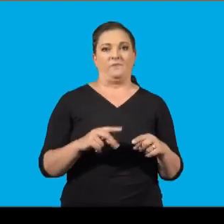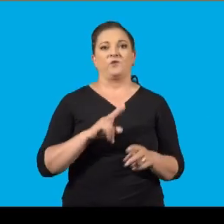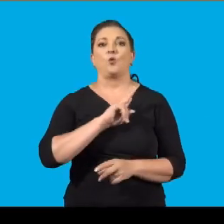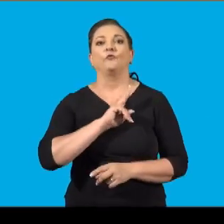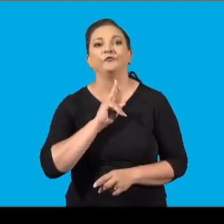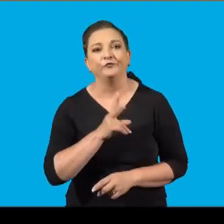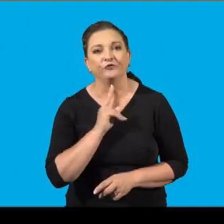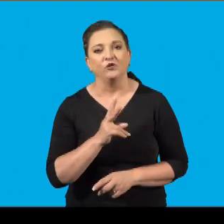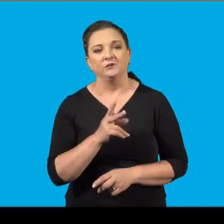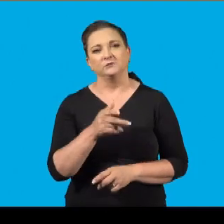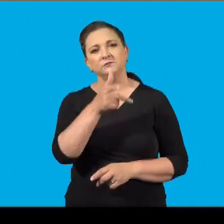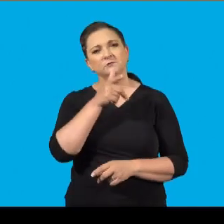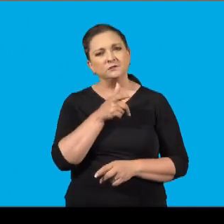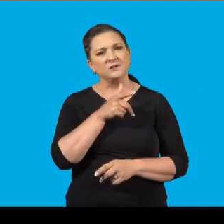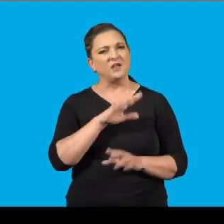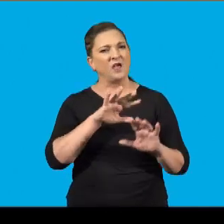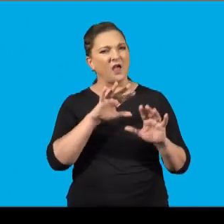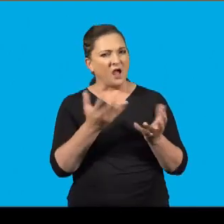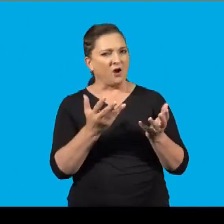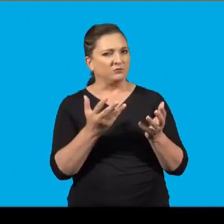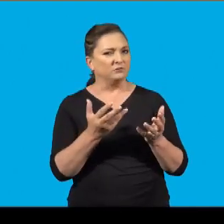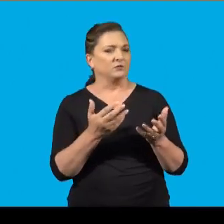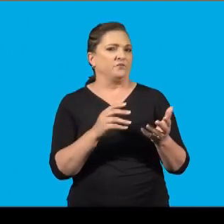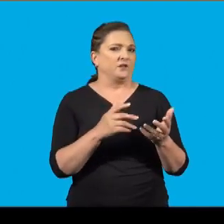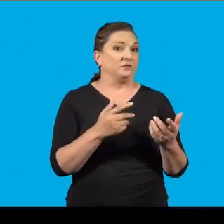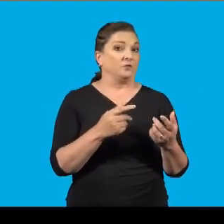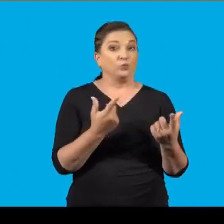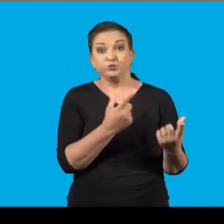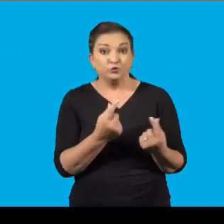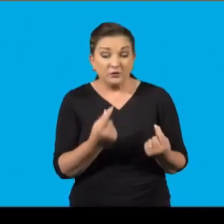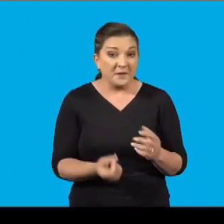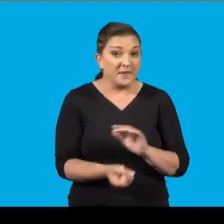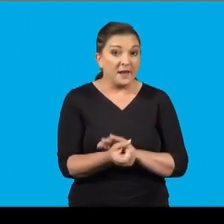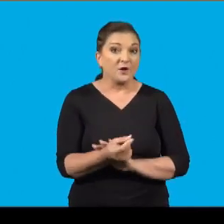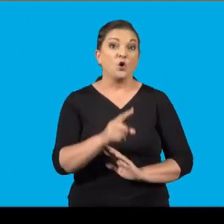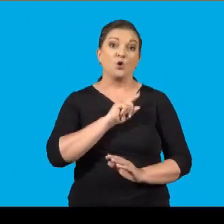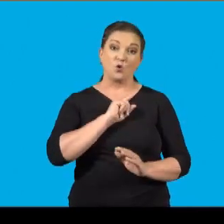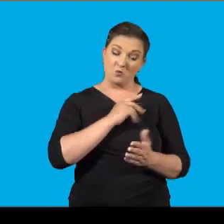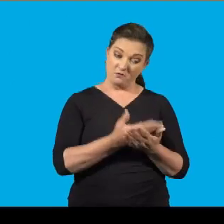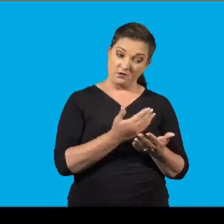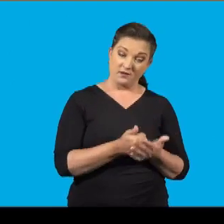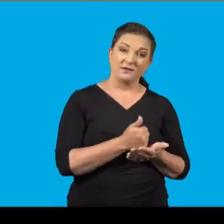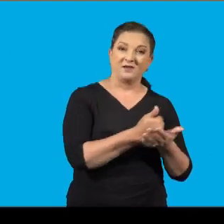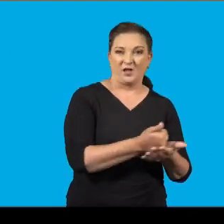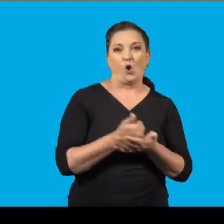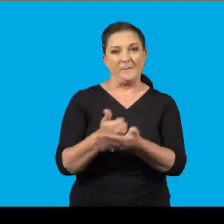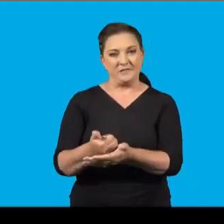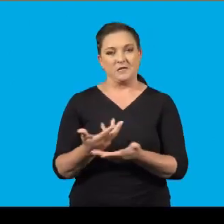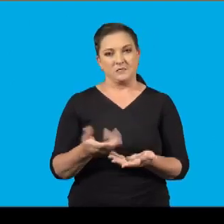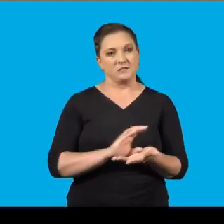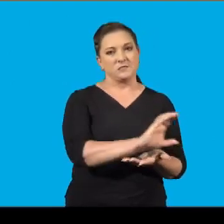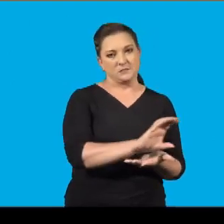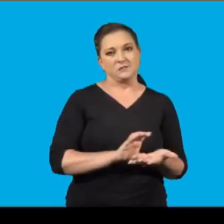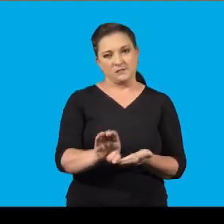come forward to voice out the nature and extent of harm they had suffered so that they could be compensated and